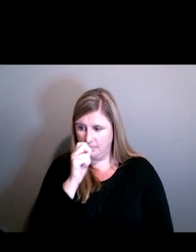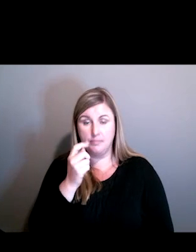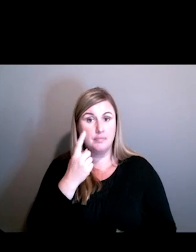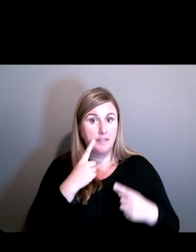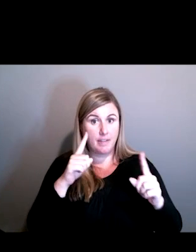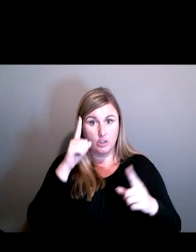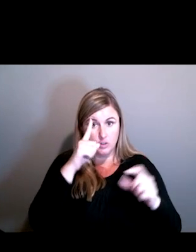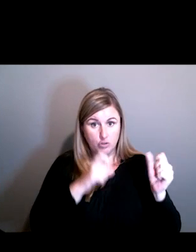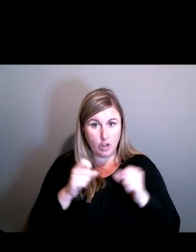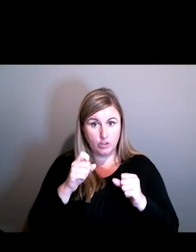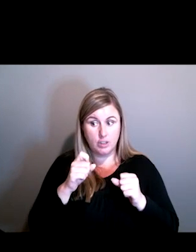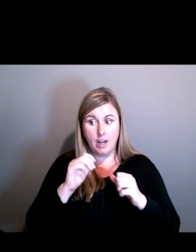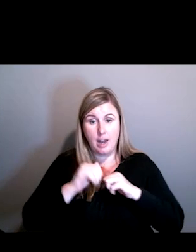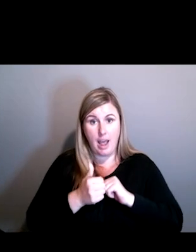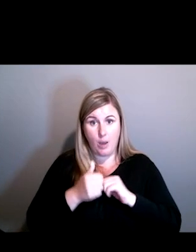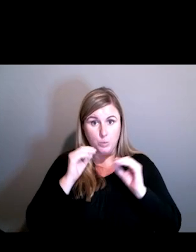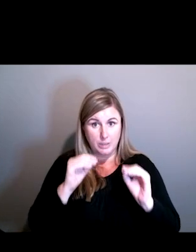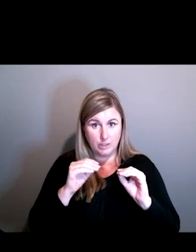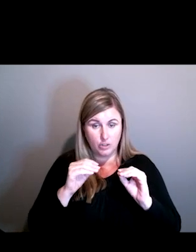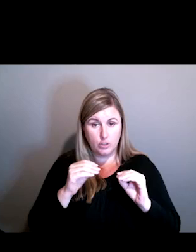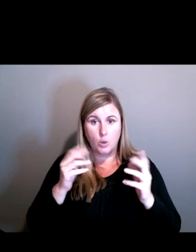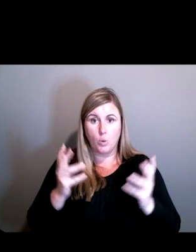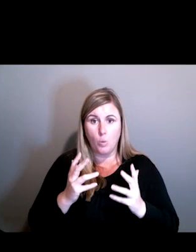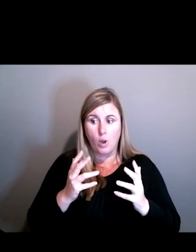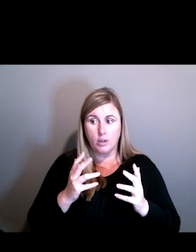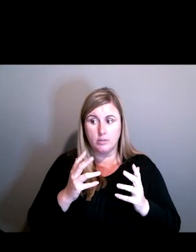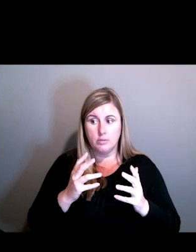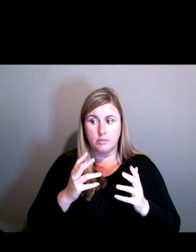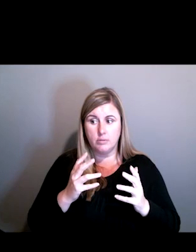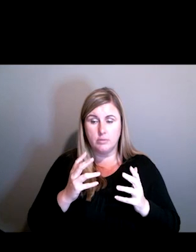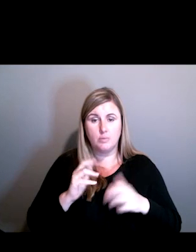Now that we have established effective strategies in how to teach